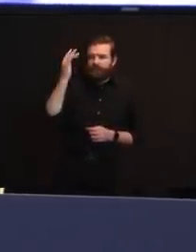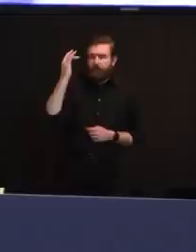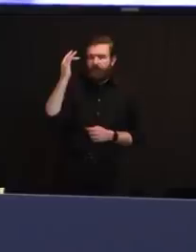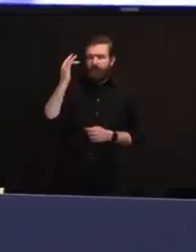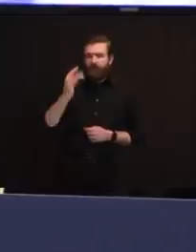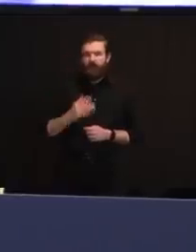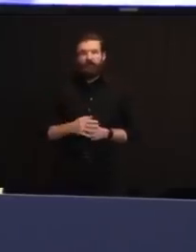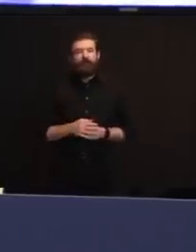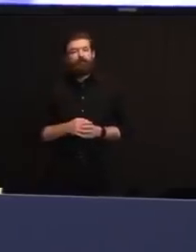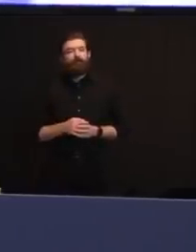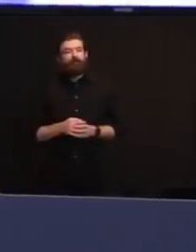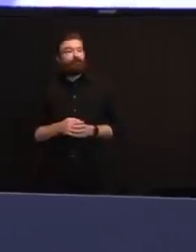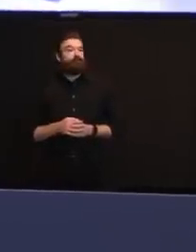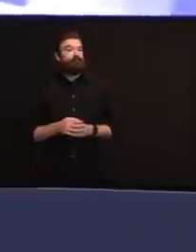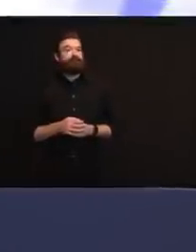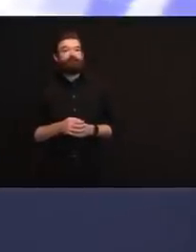that.